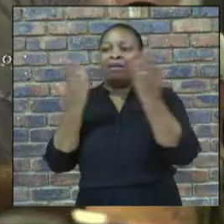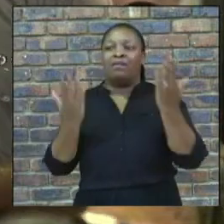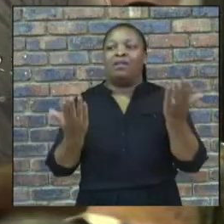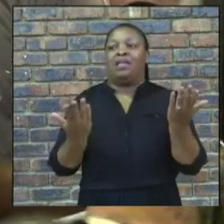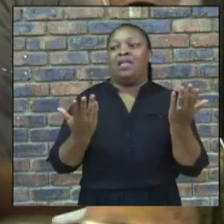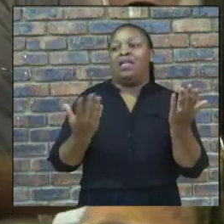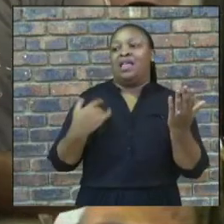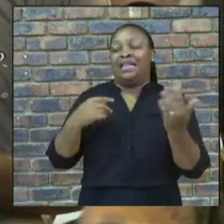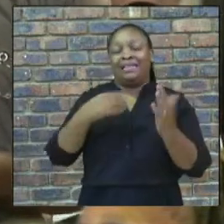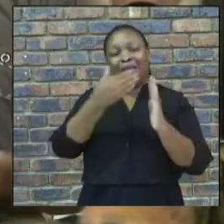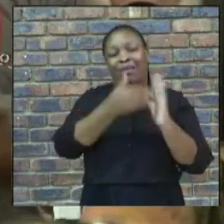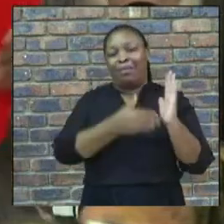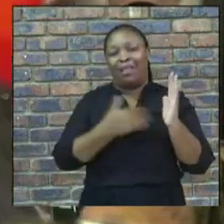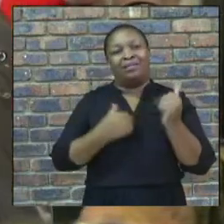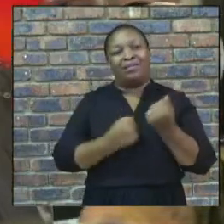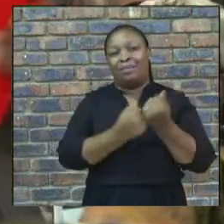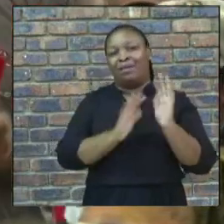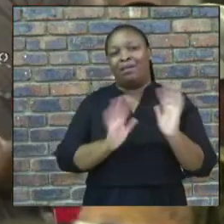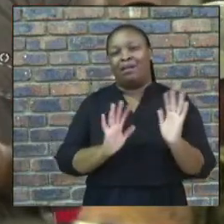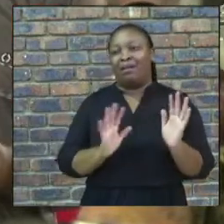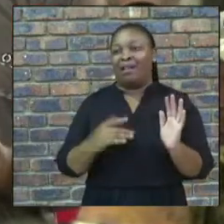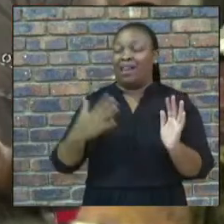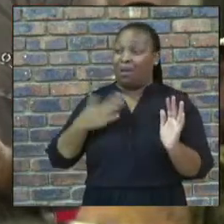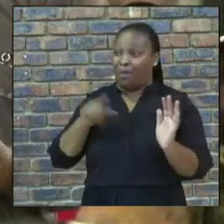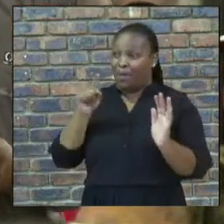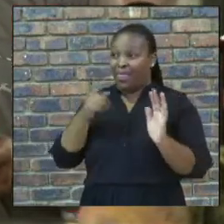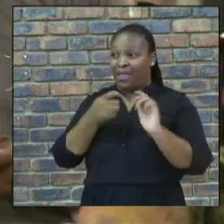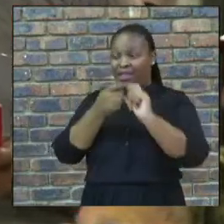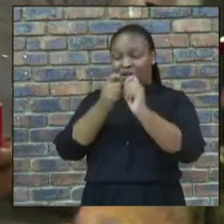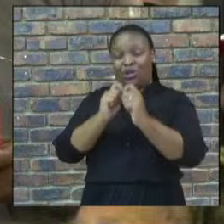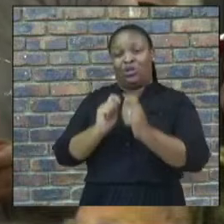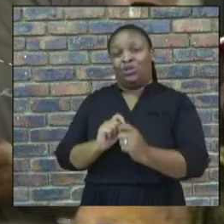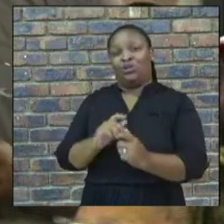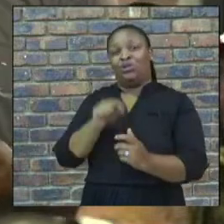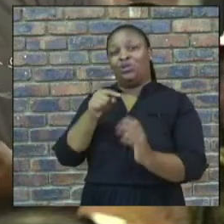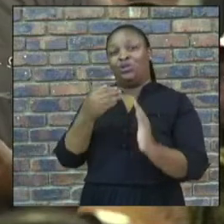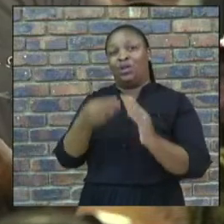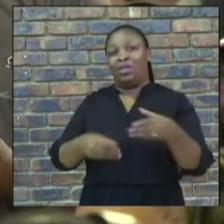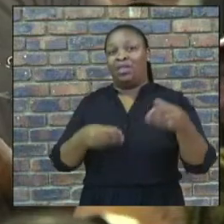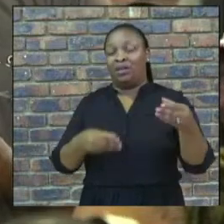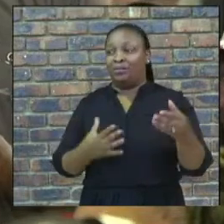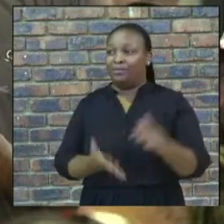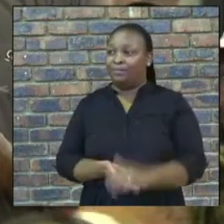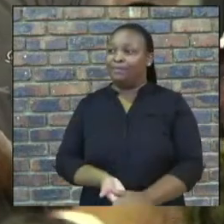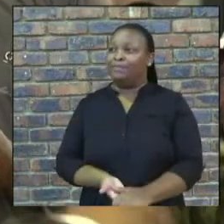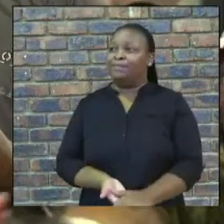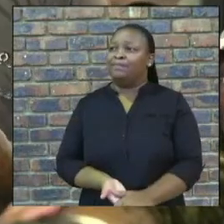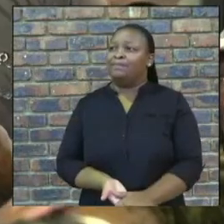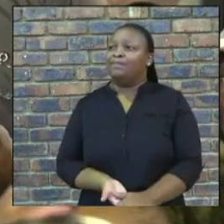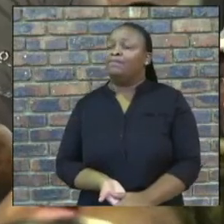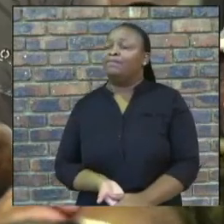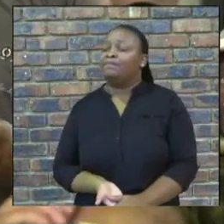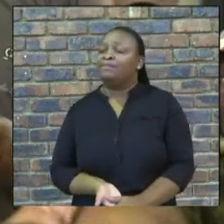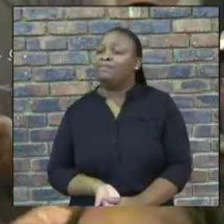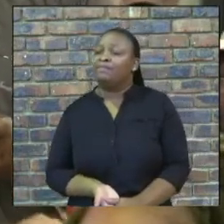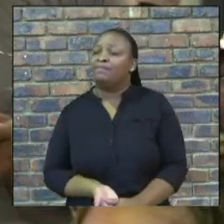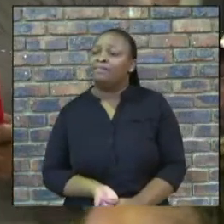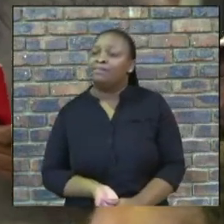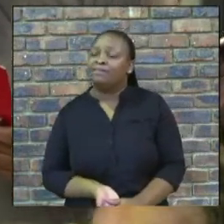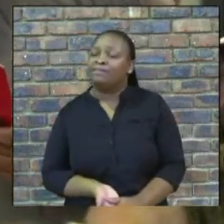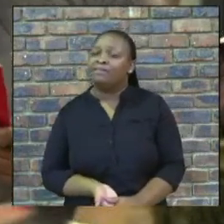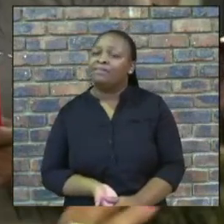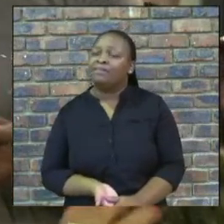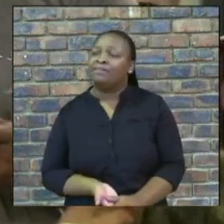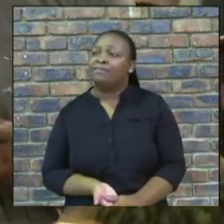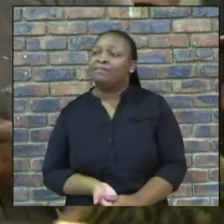document. As I'm speaking, I'm empty-handed in terms of the document, which we must go through yon. But nevertheless,